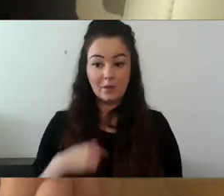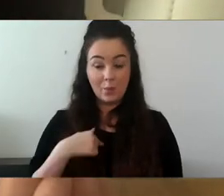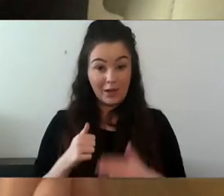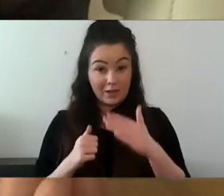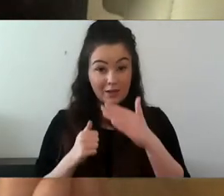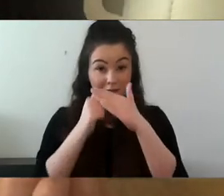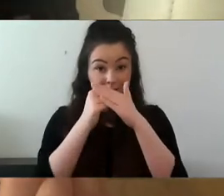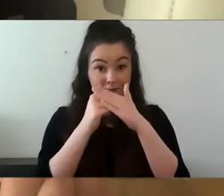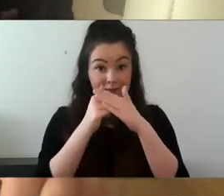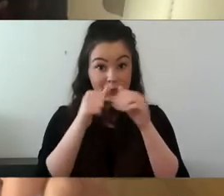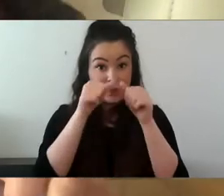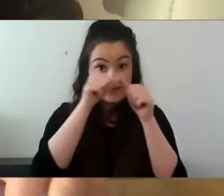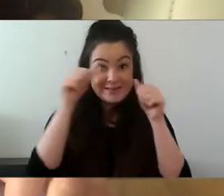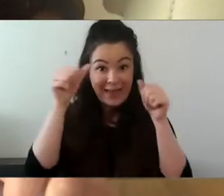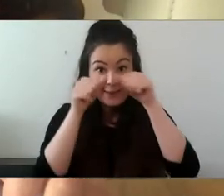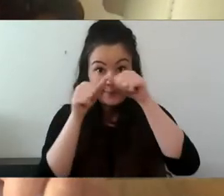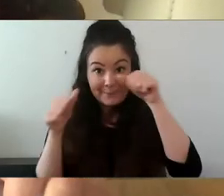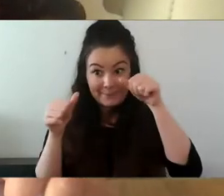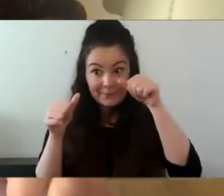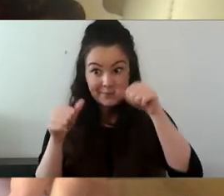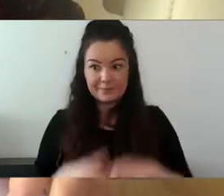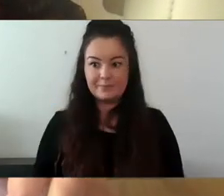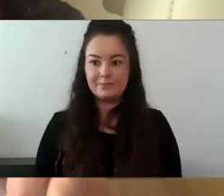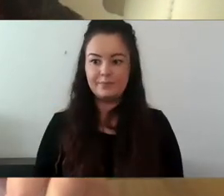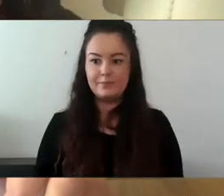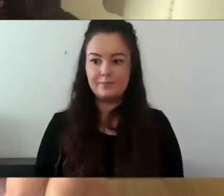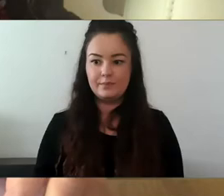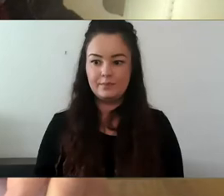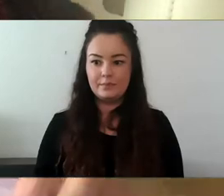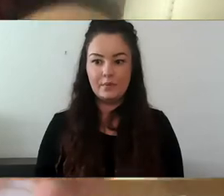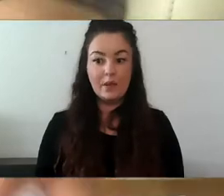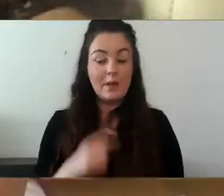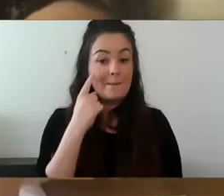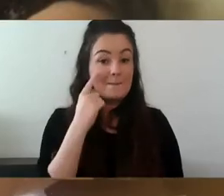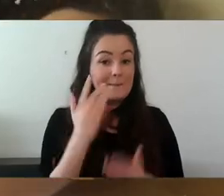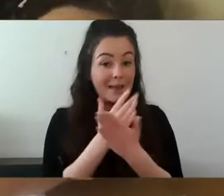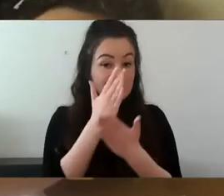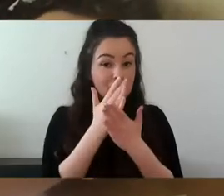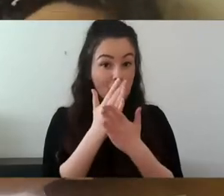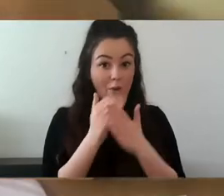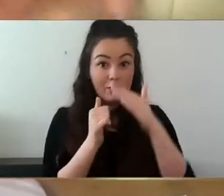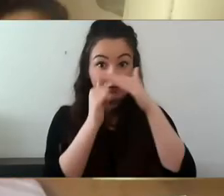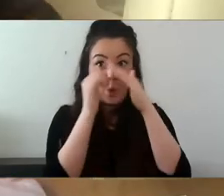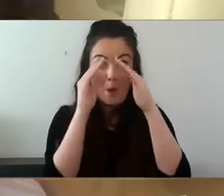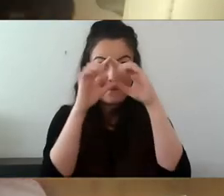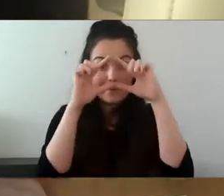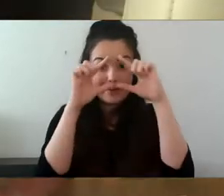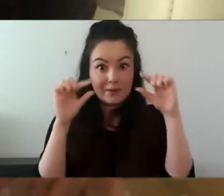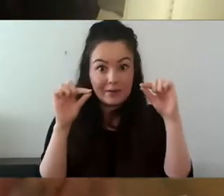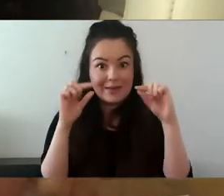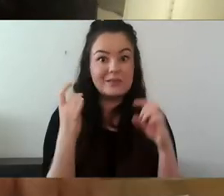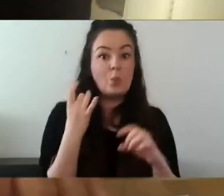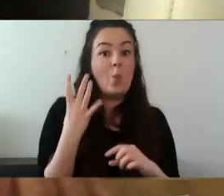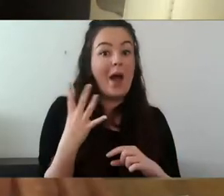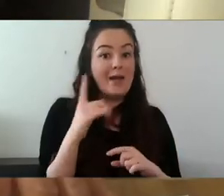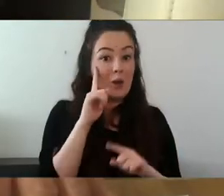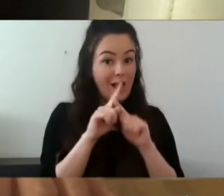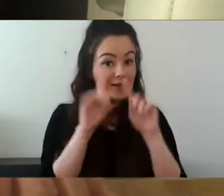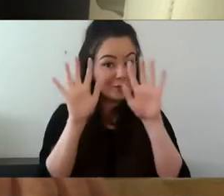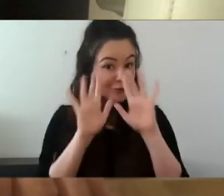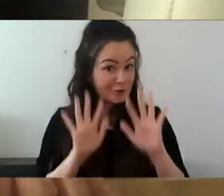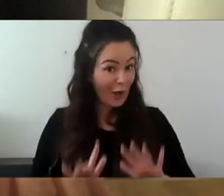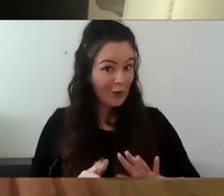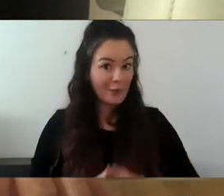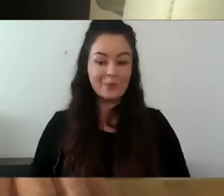And we go right up to the edge of the masking tape, right up to the edges. I'm going to leave the top bit white so it looks like